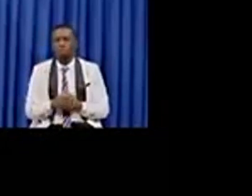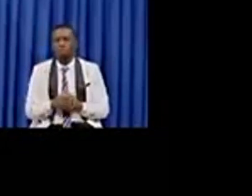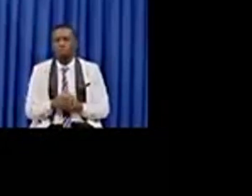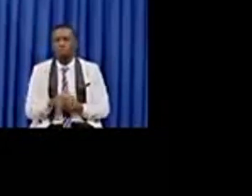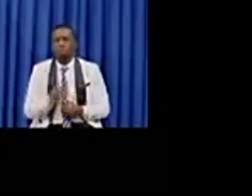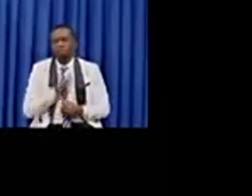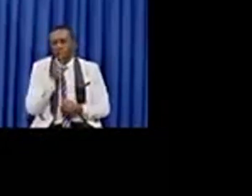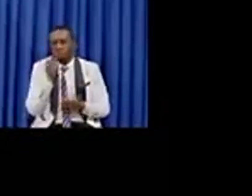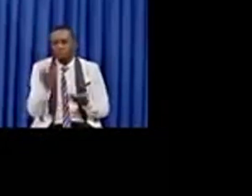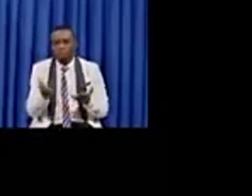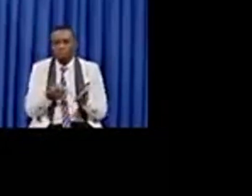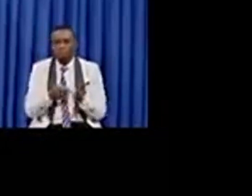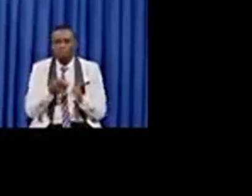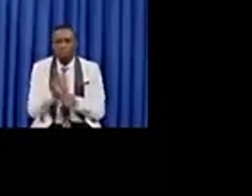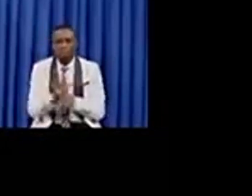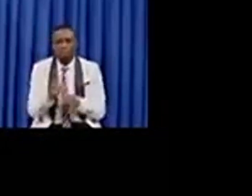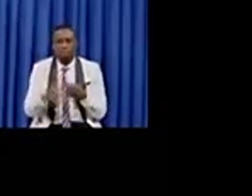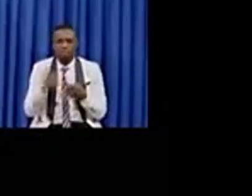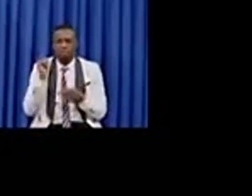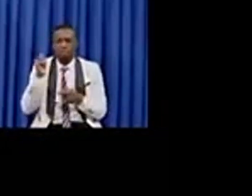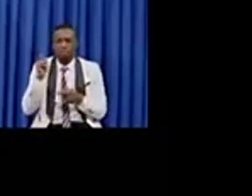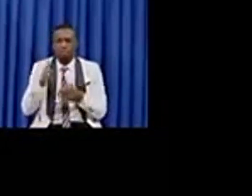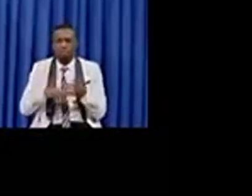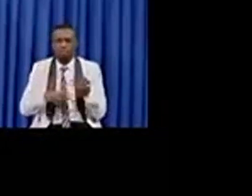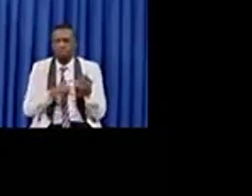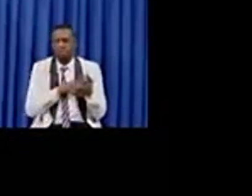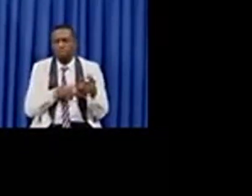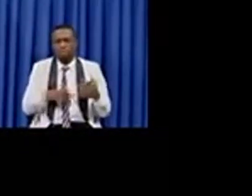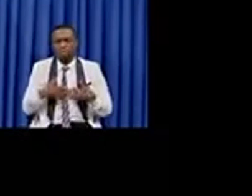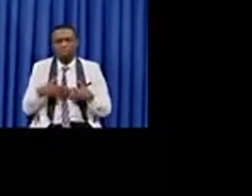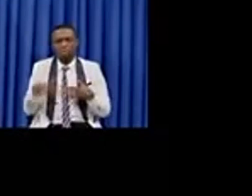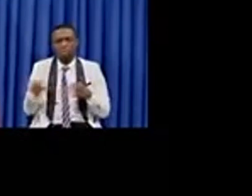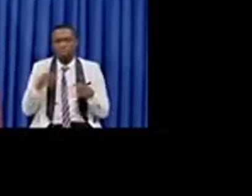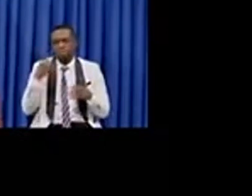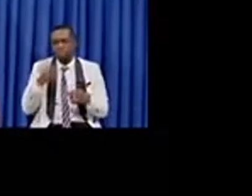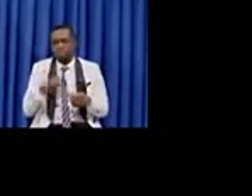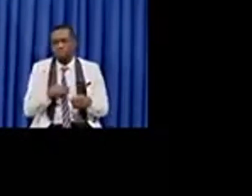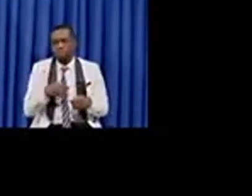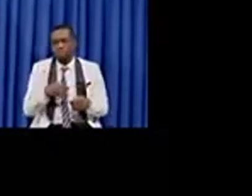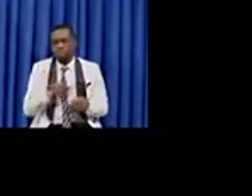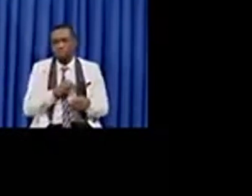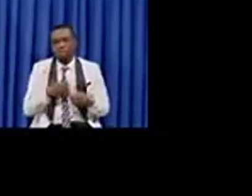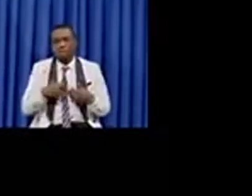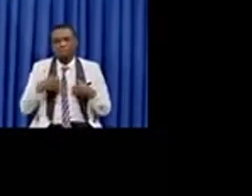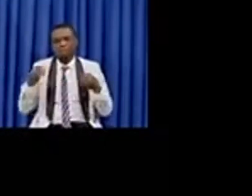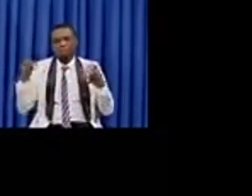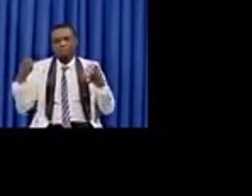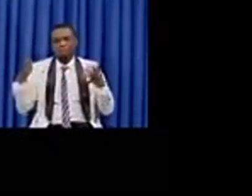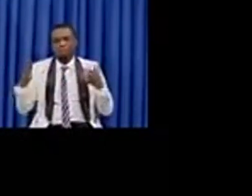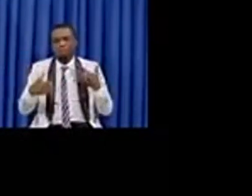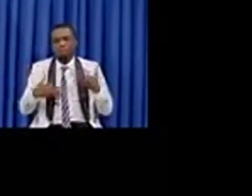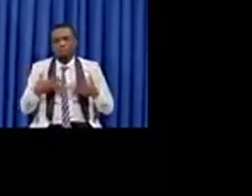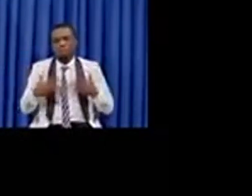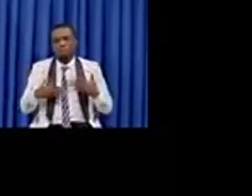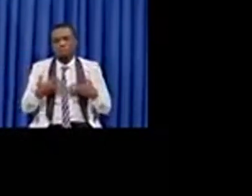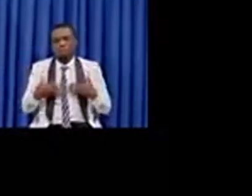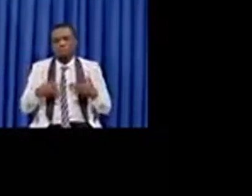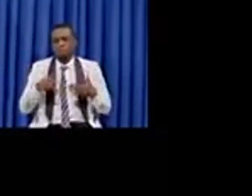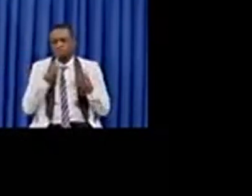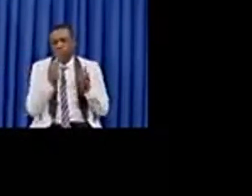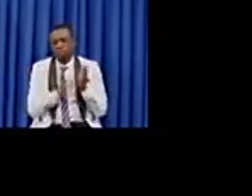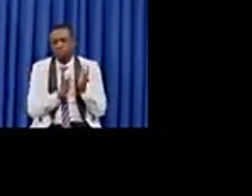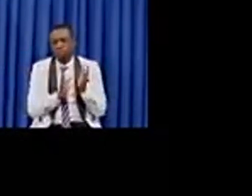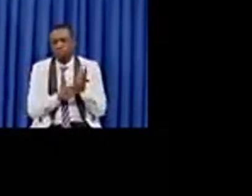this evening to testify what God has done for me. I have bundles of joy. That's why I'm here this evening. Praise